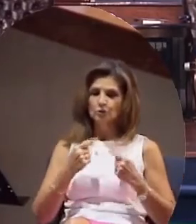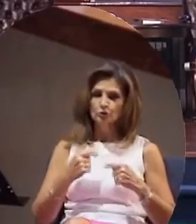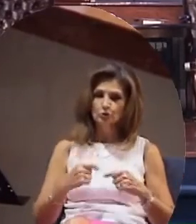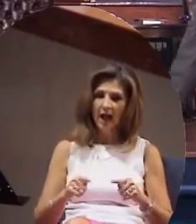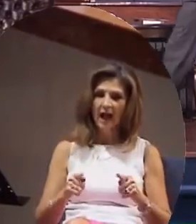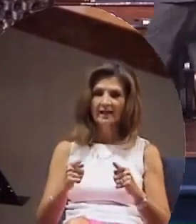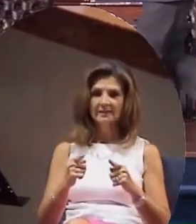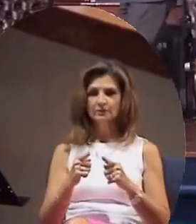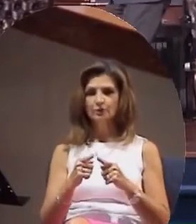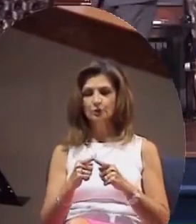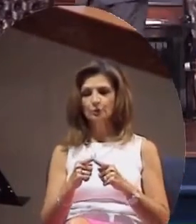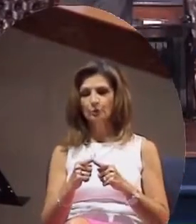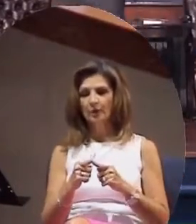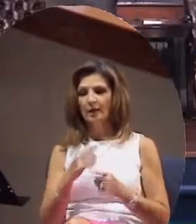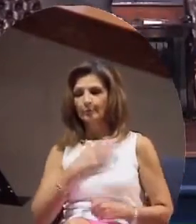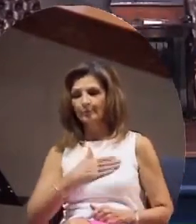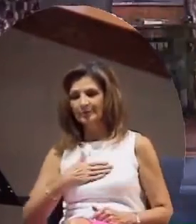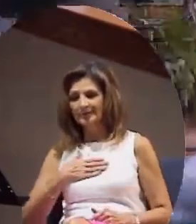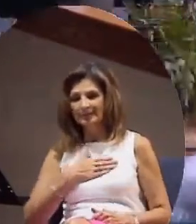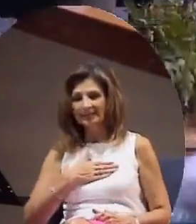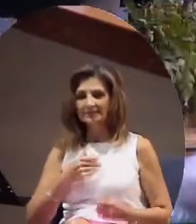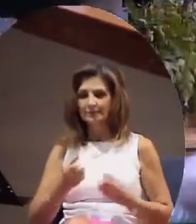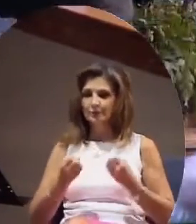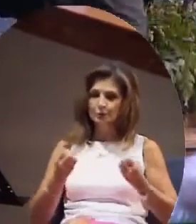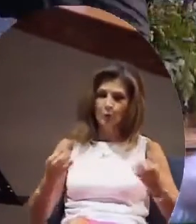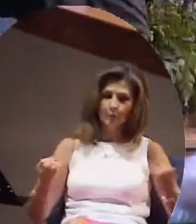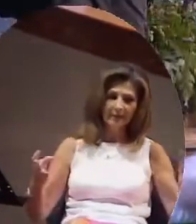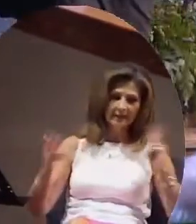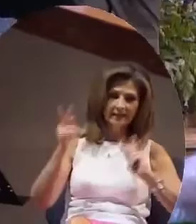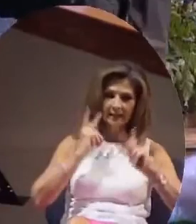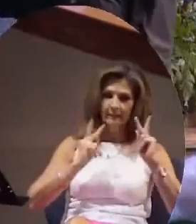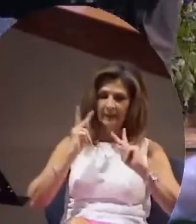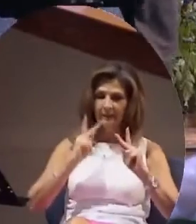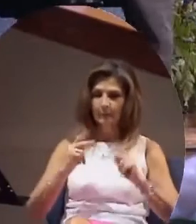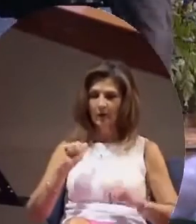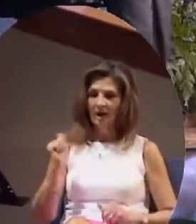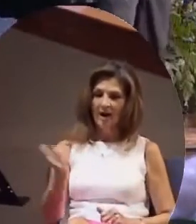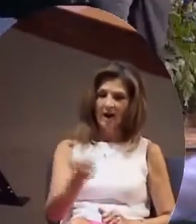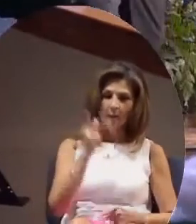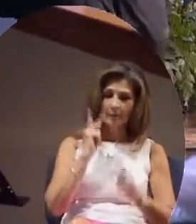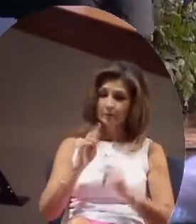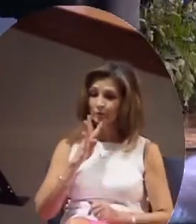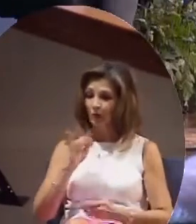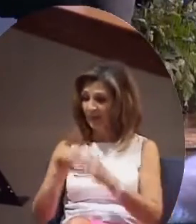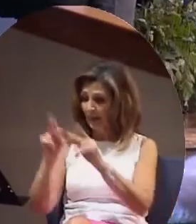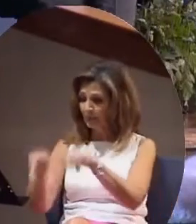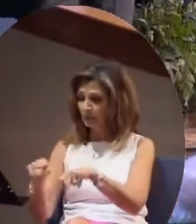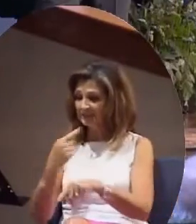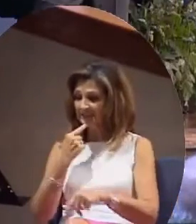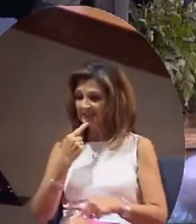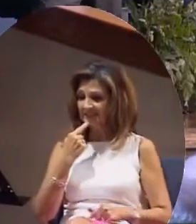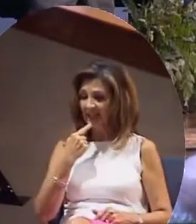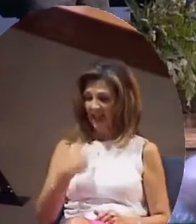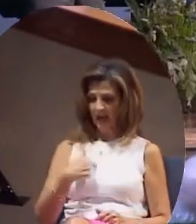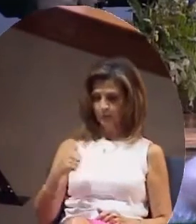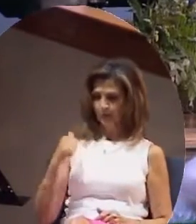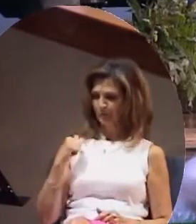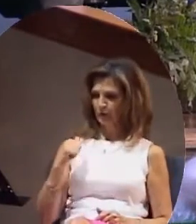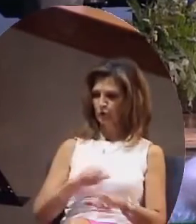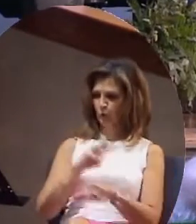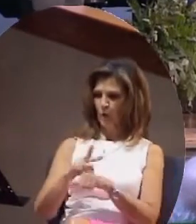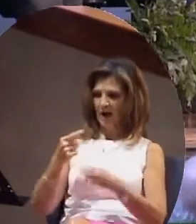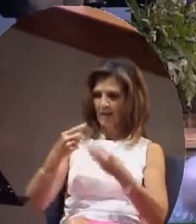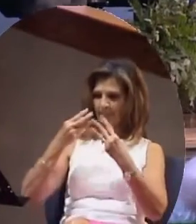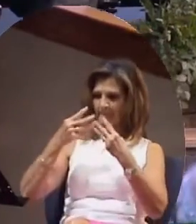to keep wanting to please so many people and everybody. If you talk to this one, they say, I'm not wearing